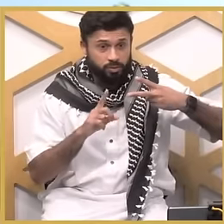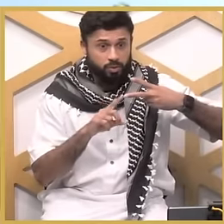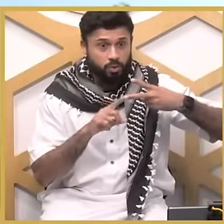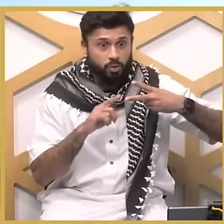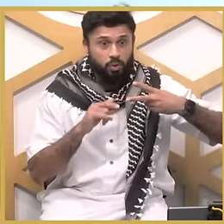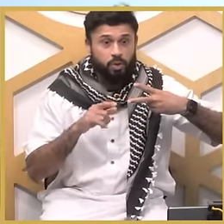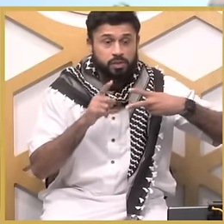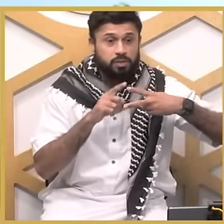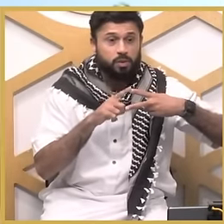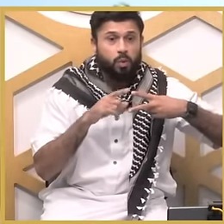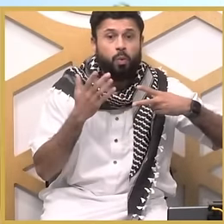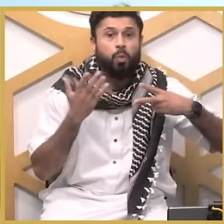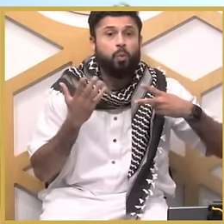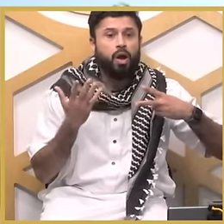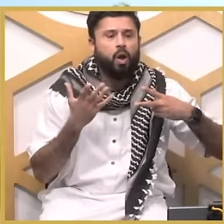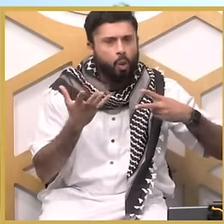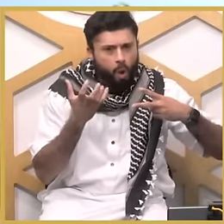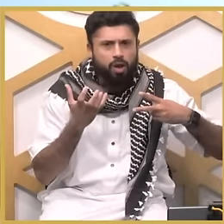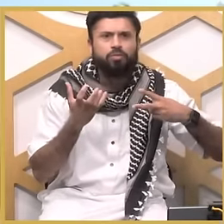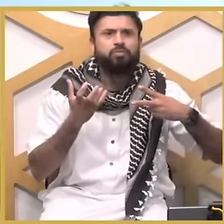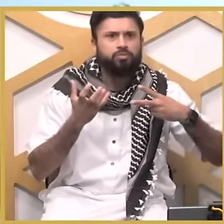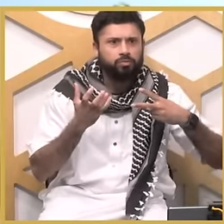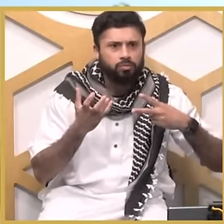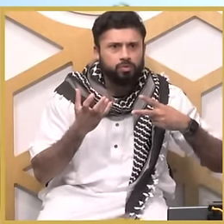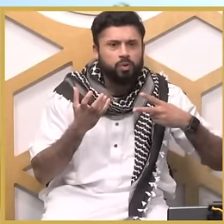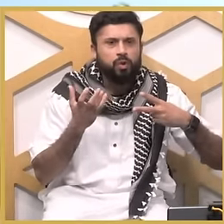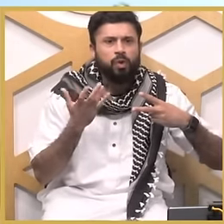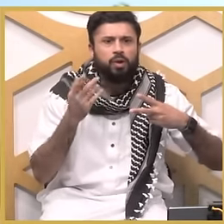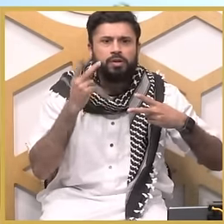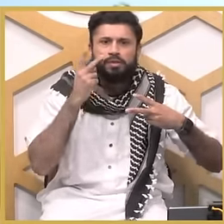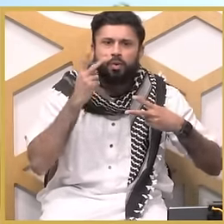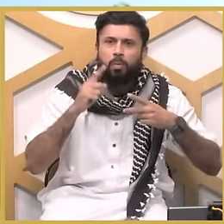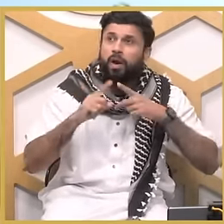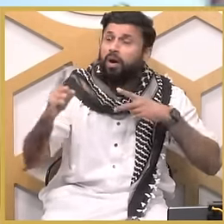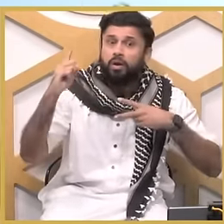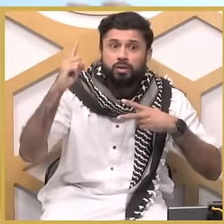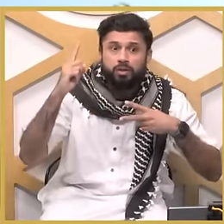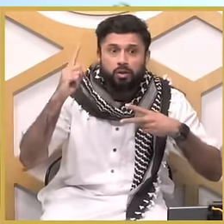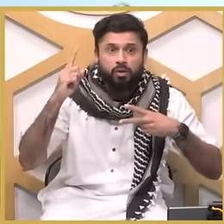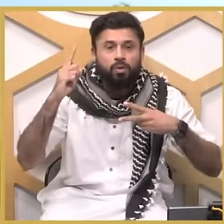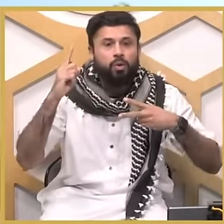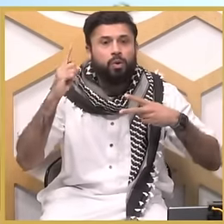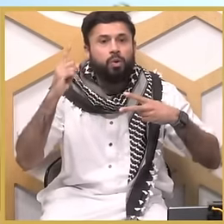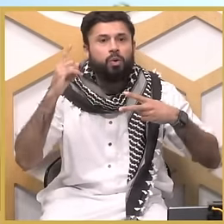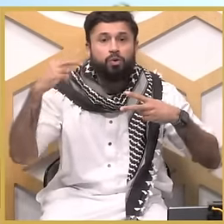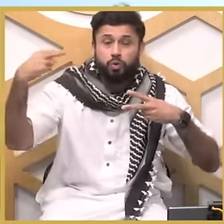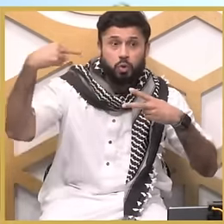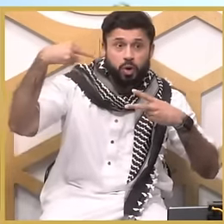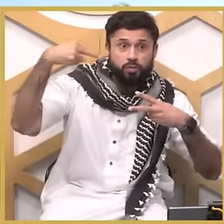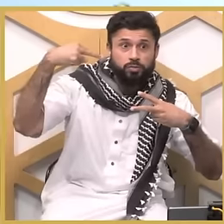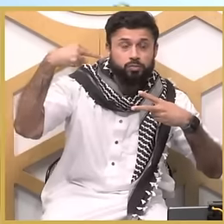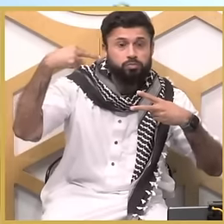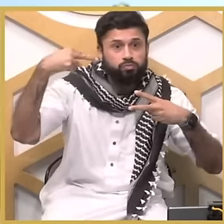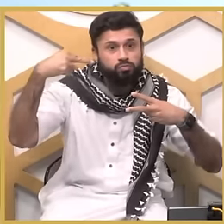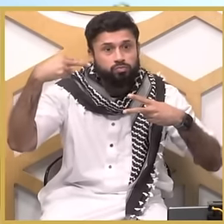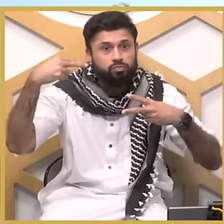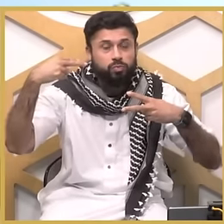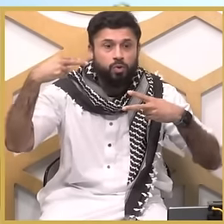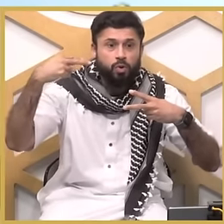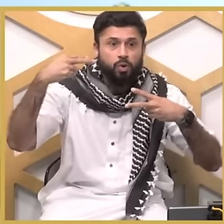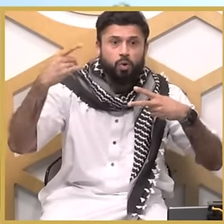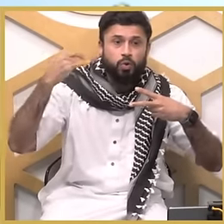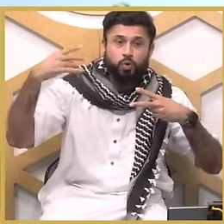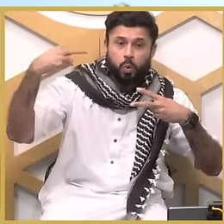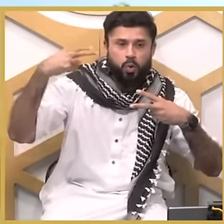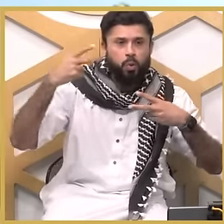approval. You want so bad to be seen by Allah subhanahu wa ta'ala, to the point that Fudayl rahimahullah said, you start getting protective over your good